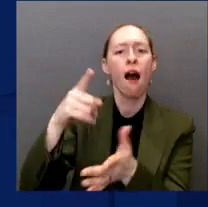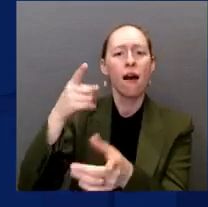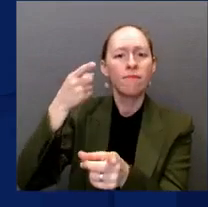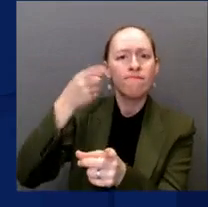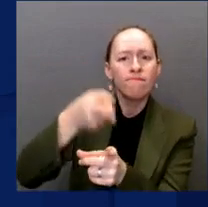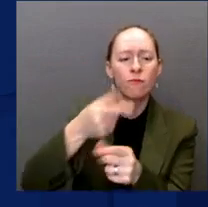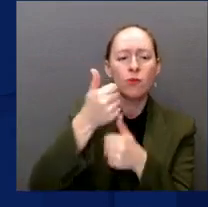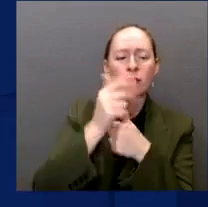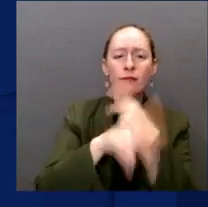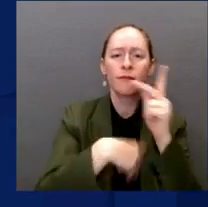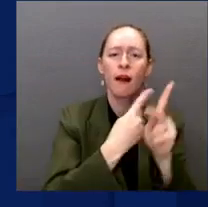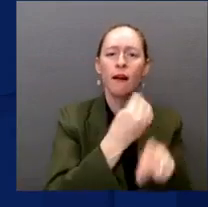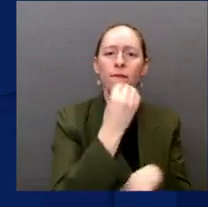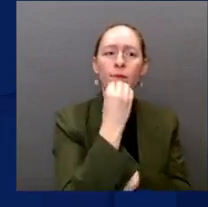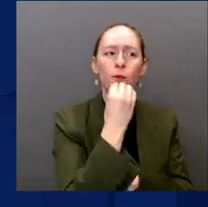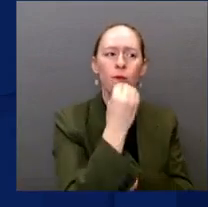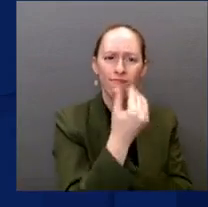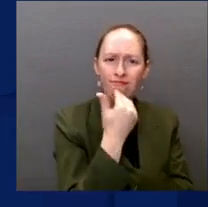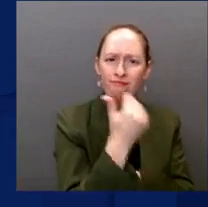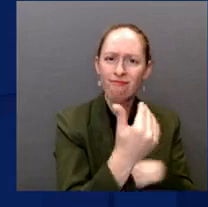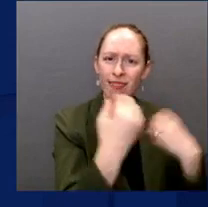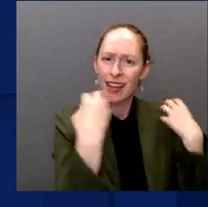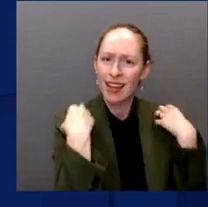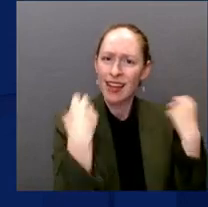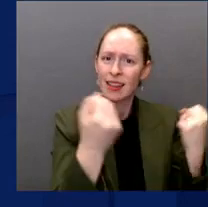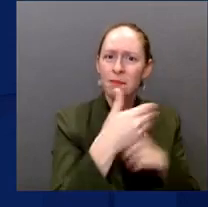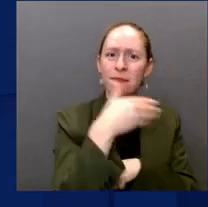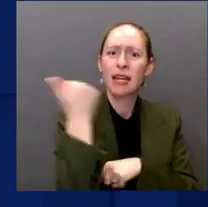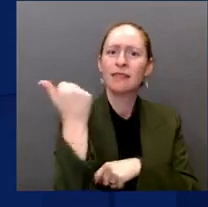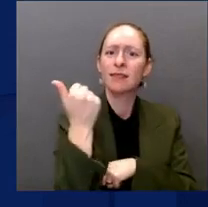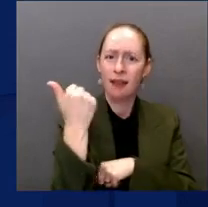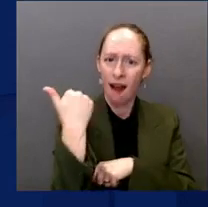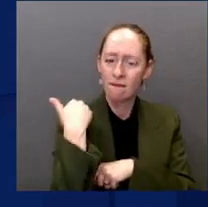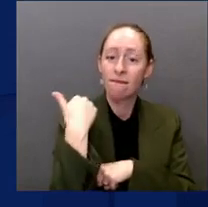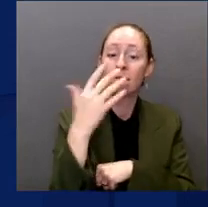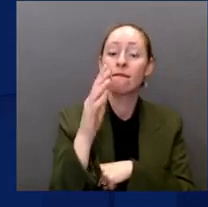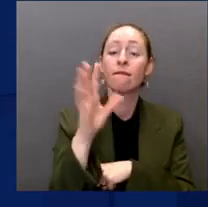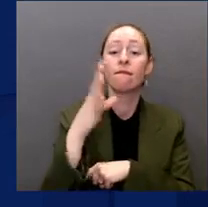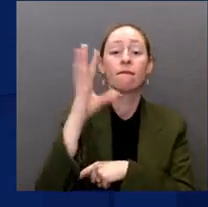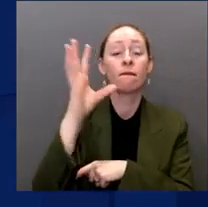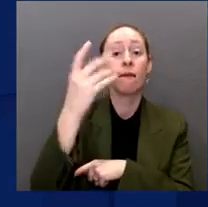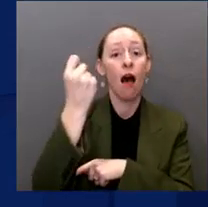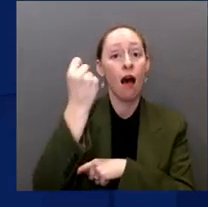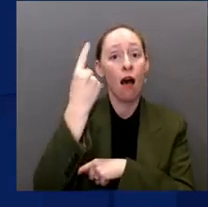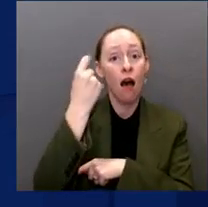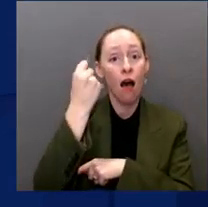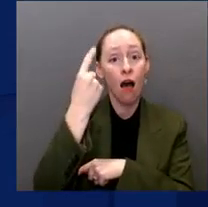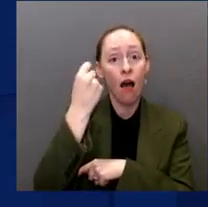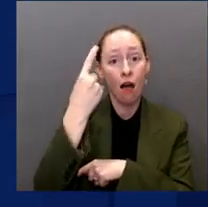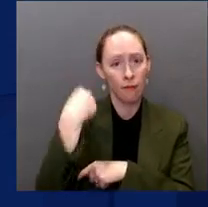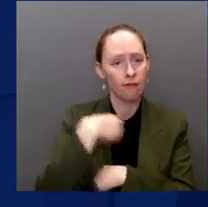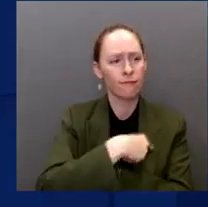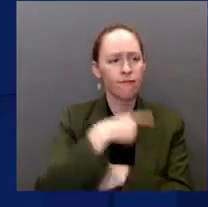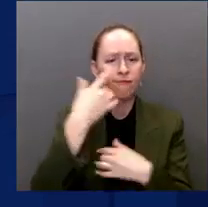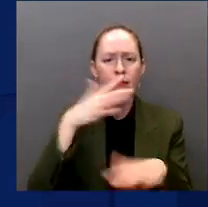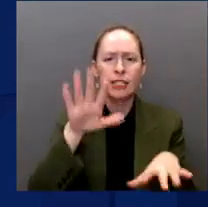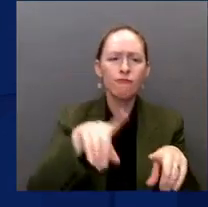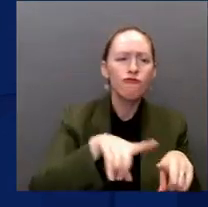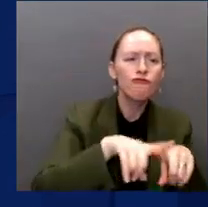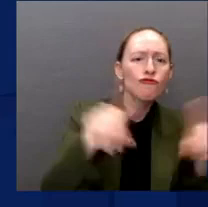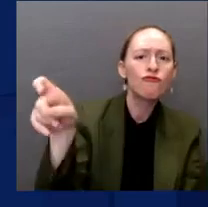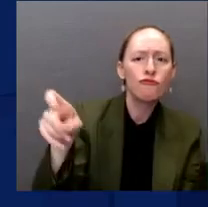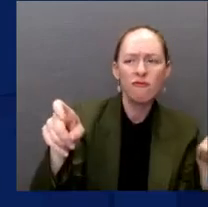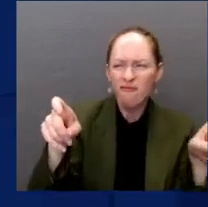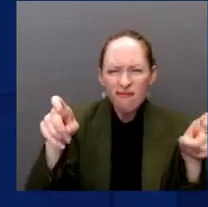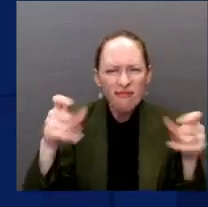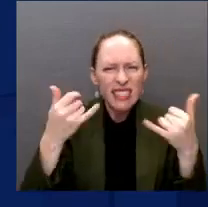means conducted, showed that undernourishment is widespread and serious." That president was Franklin Delano Roosevelt.